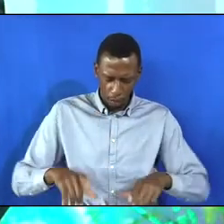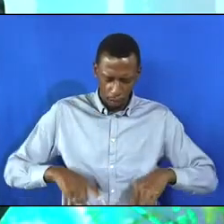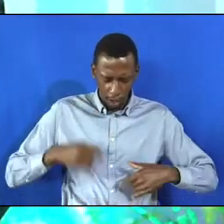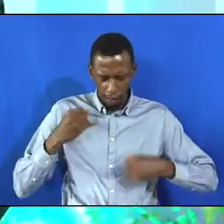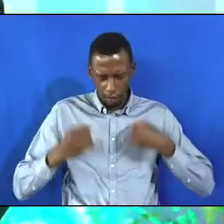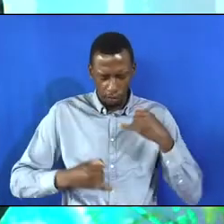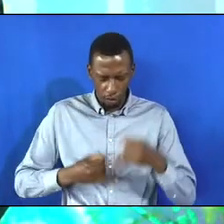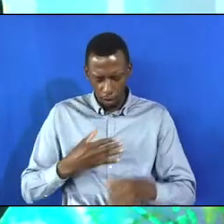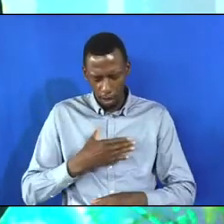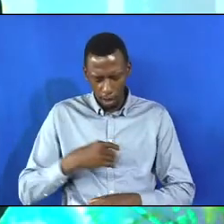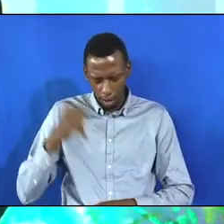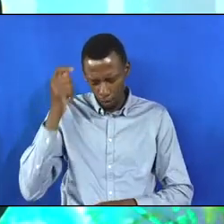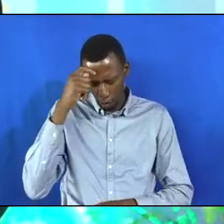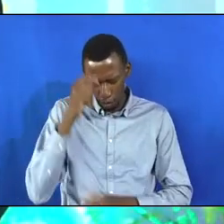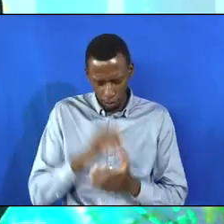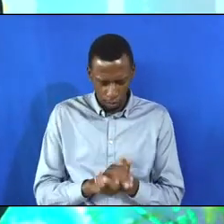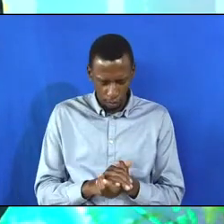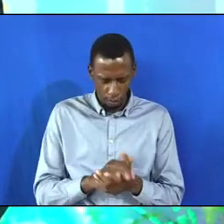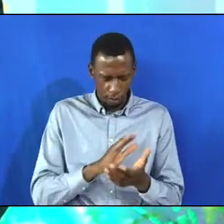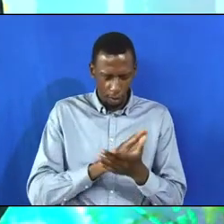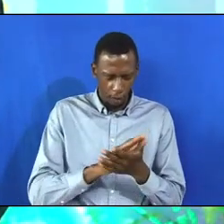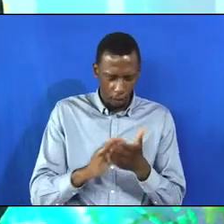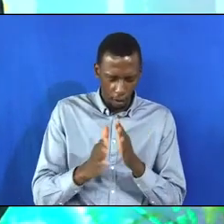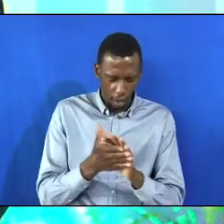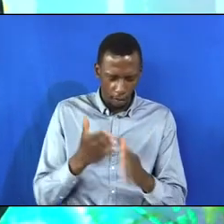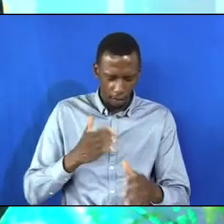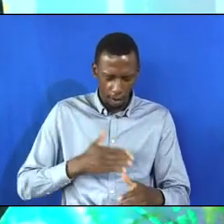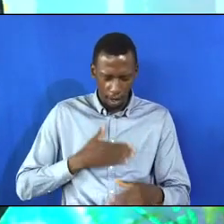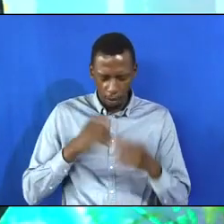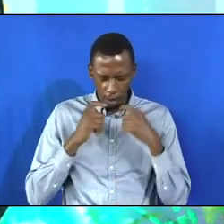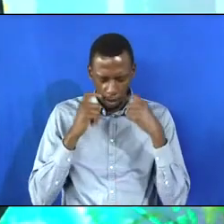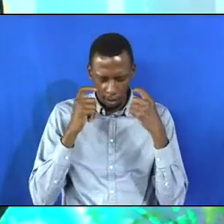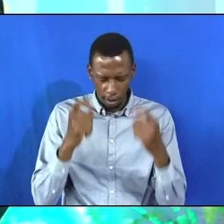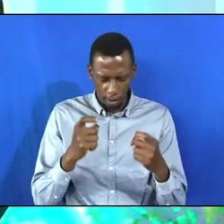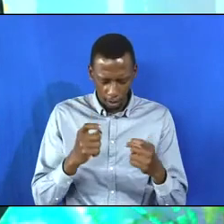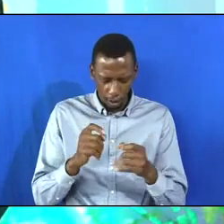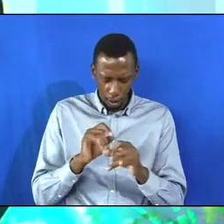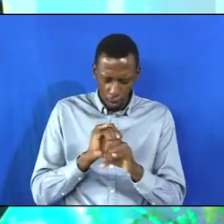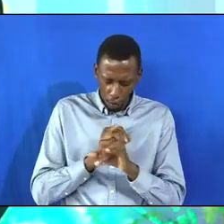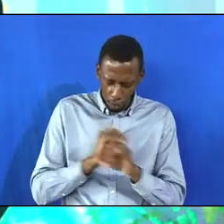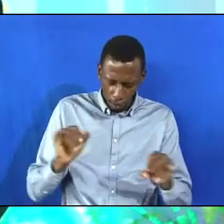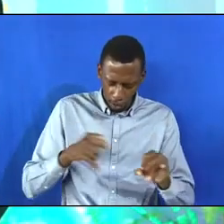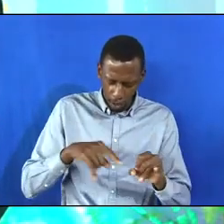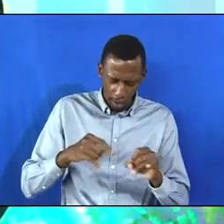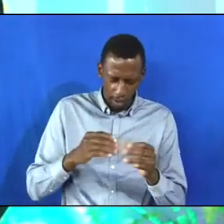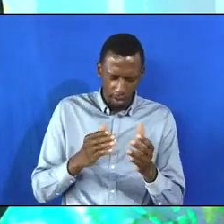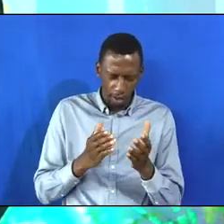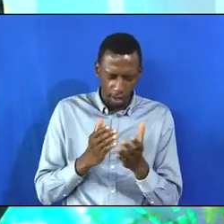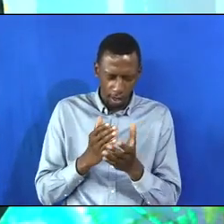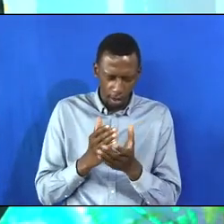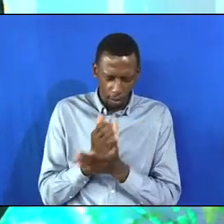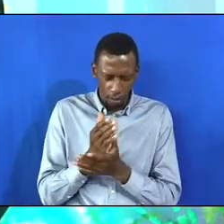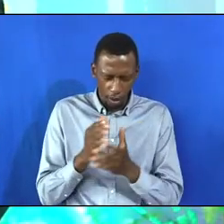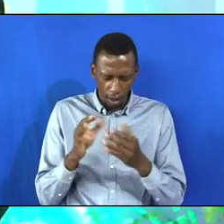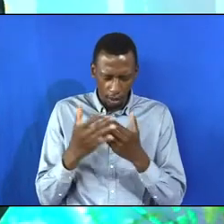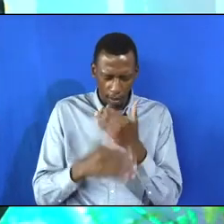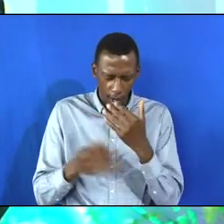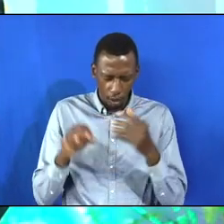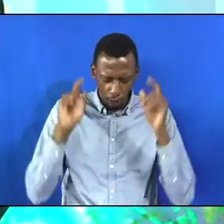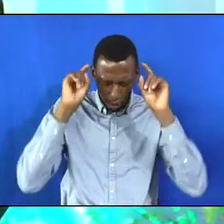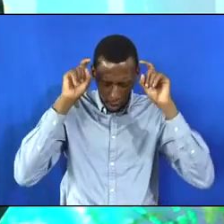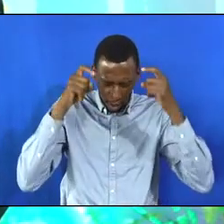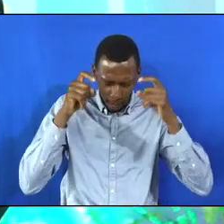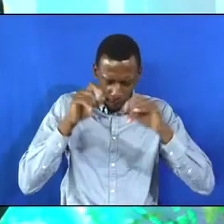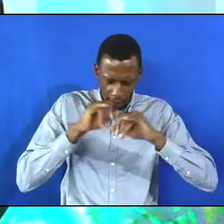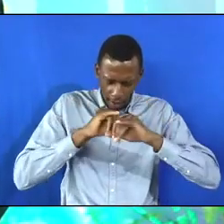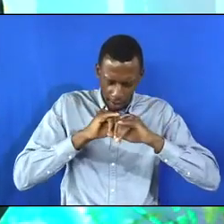Forgive us our sins, wash us by the blood of thy Son, sanctify us, and make us worthy in